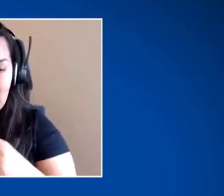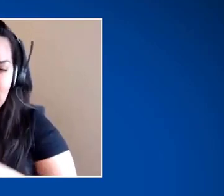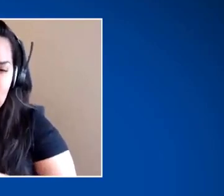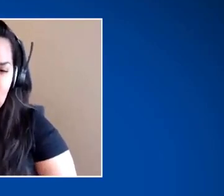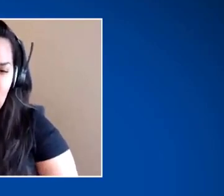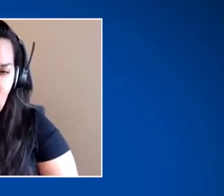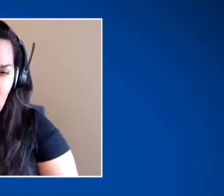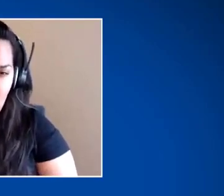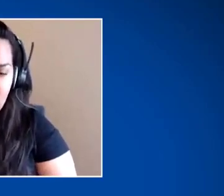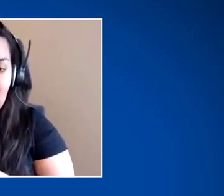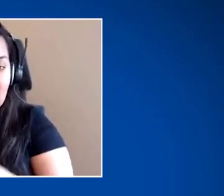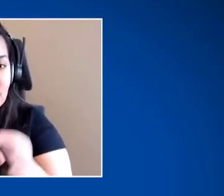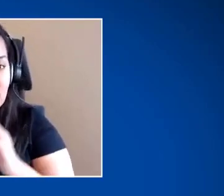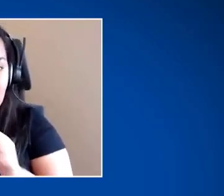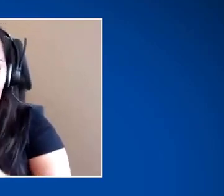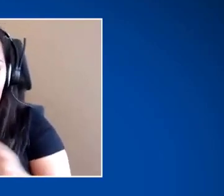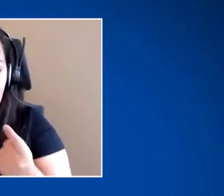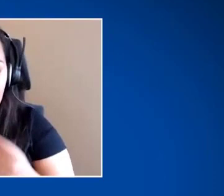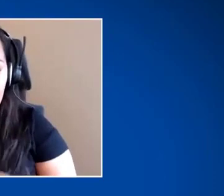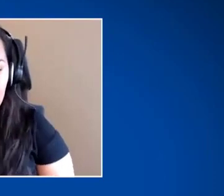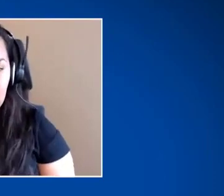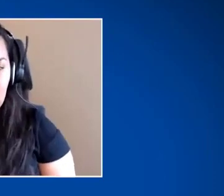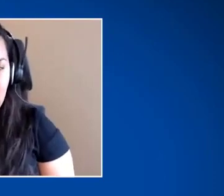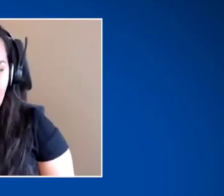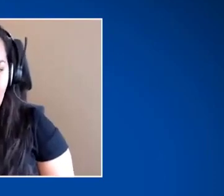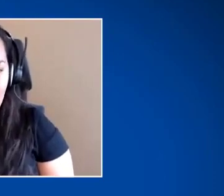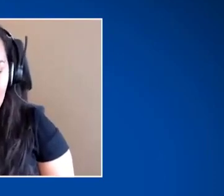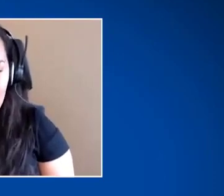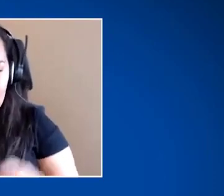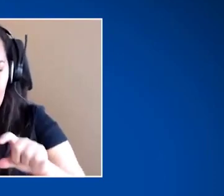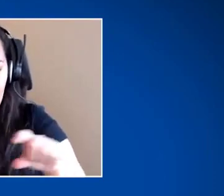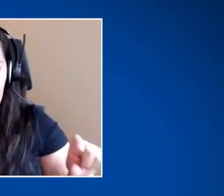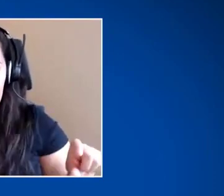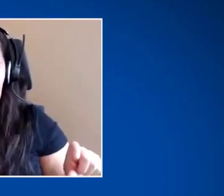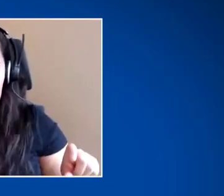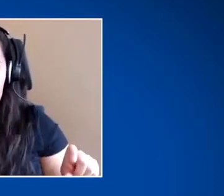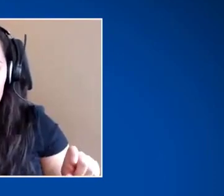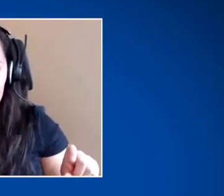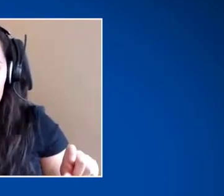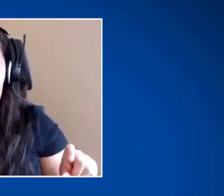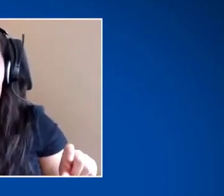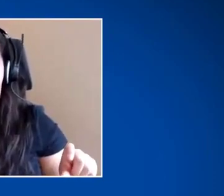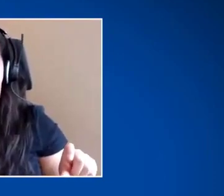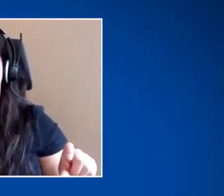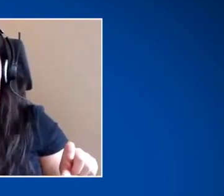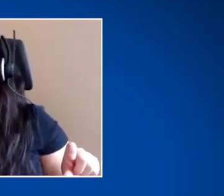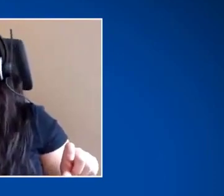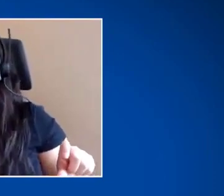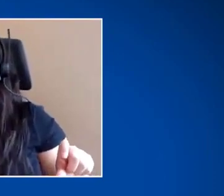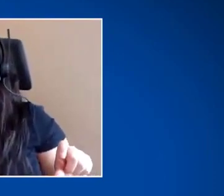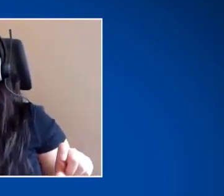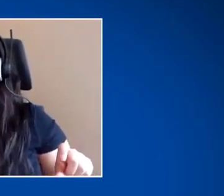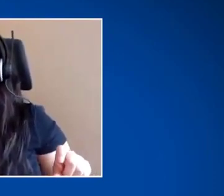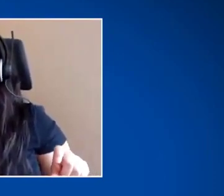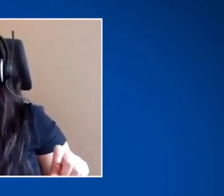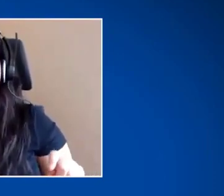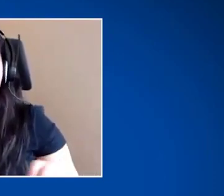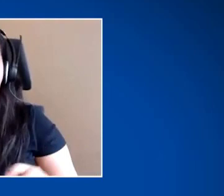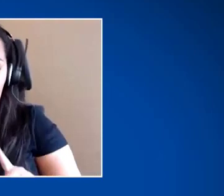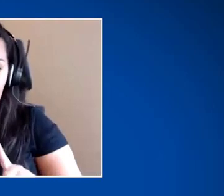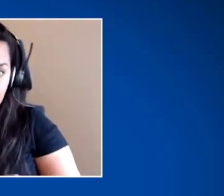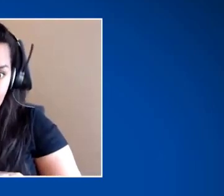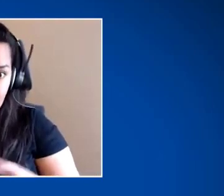should be using the Q&A feature for questions. We'll be answering as many as we can following this